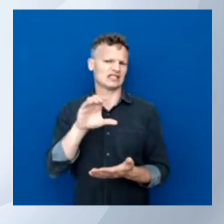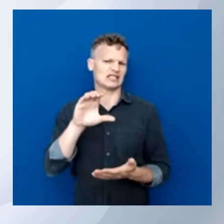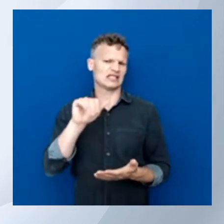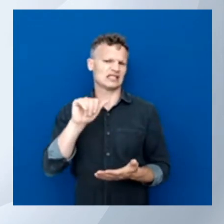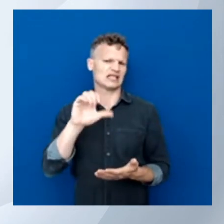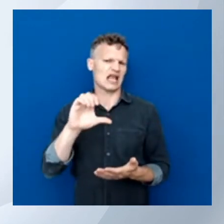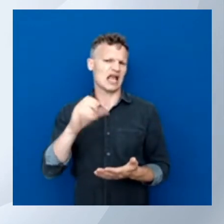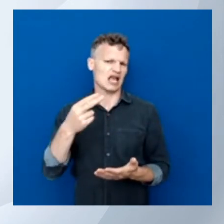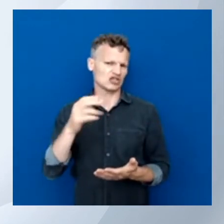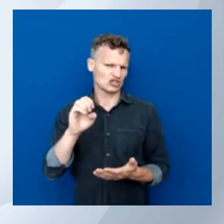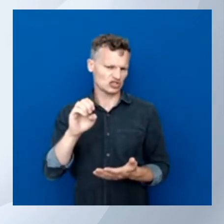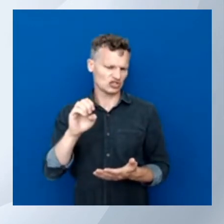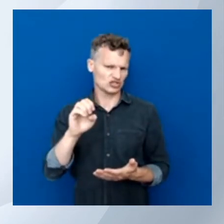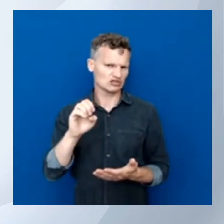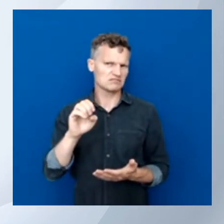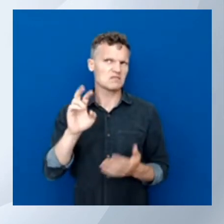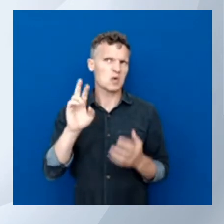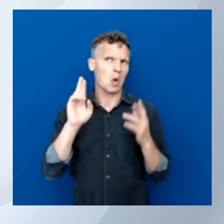will.